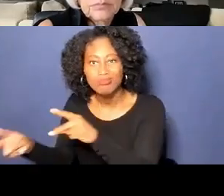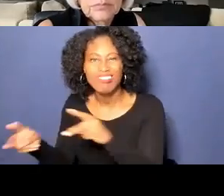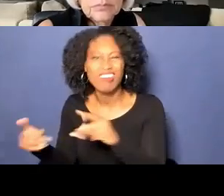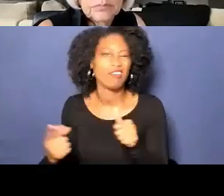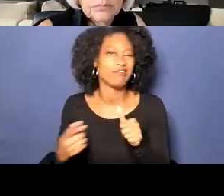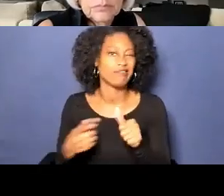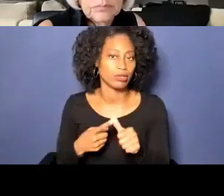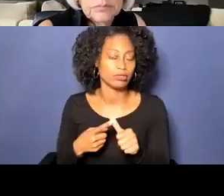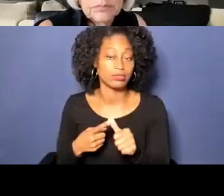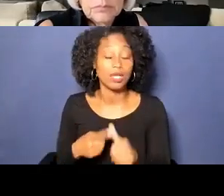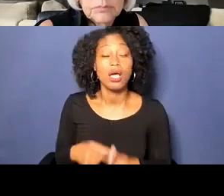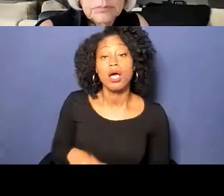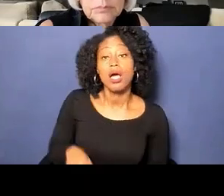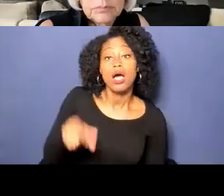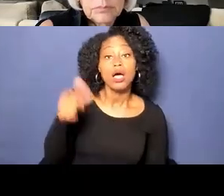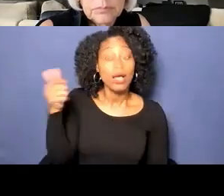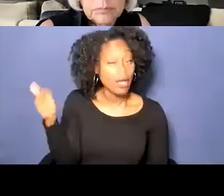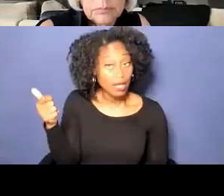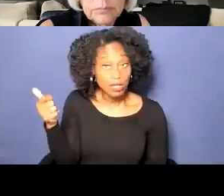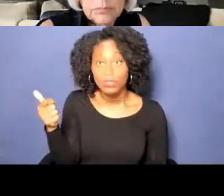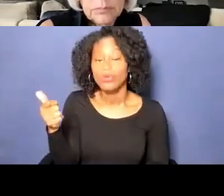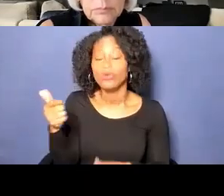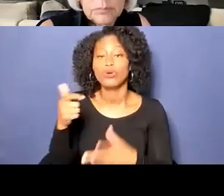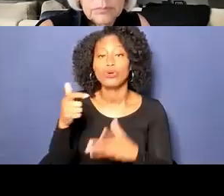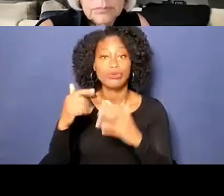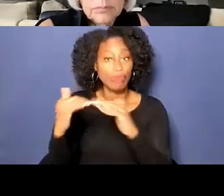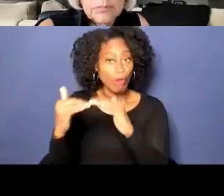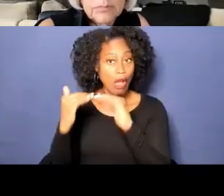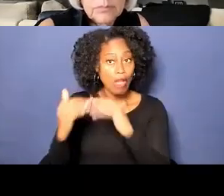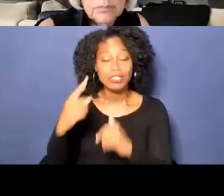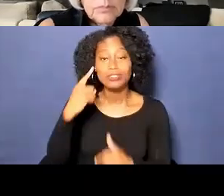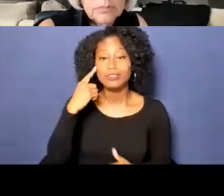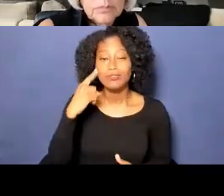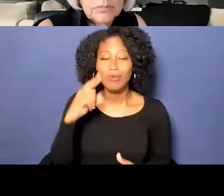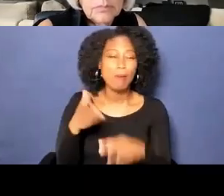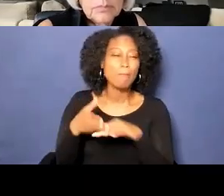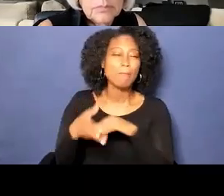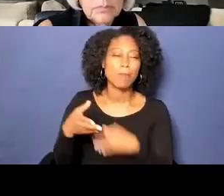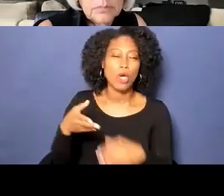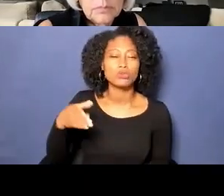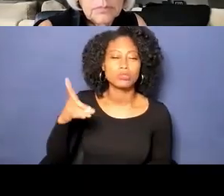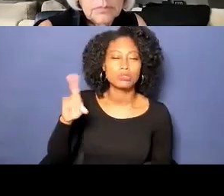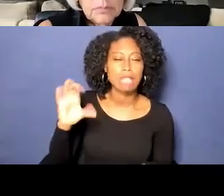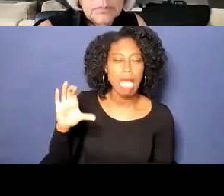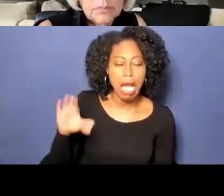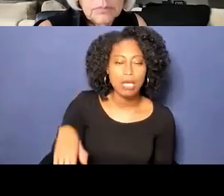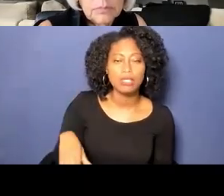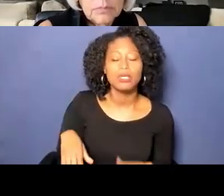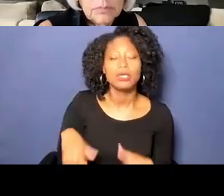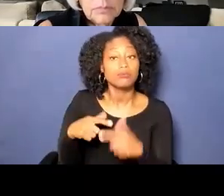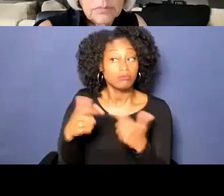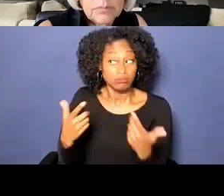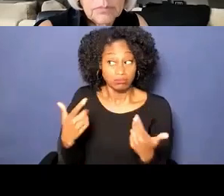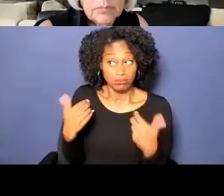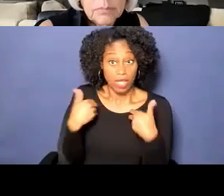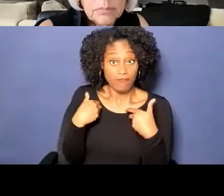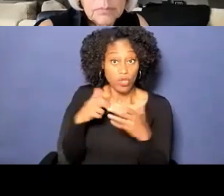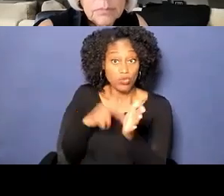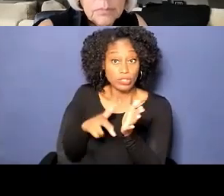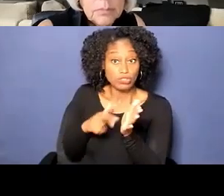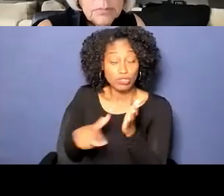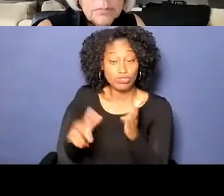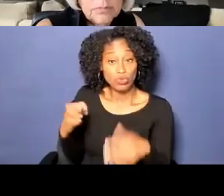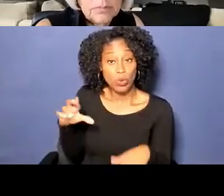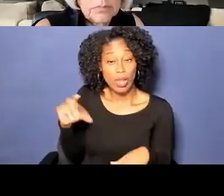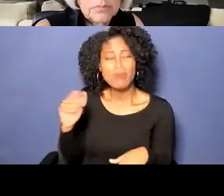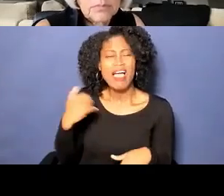postdoctoral or faculty colleagues who are submitting for our research grants, that you've had another colleague, external